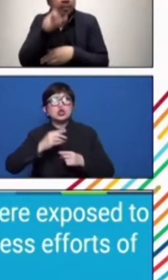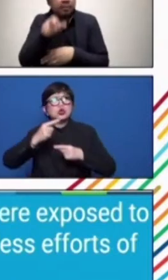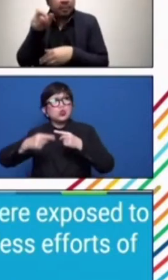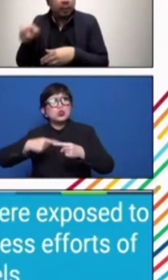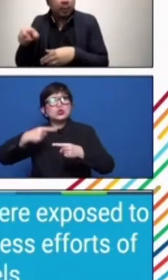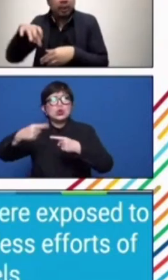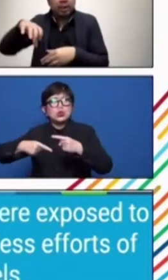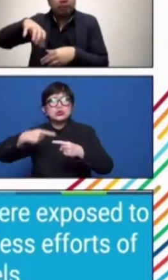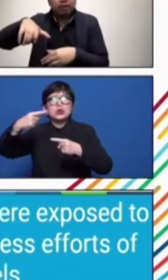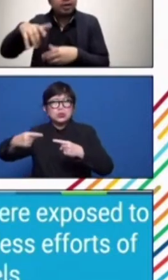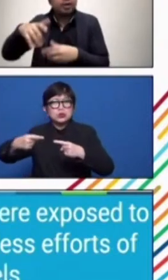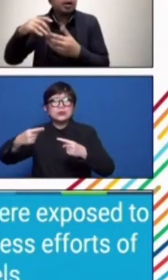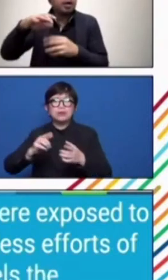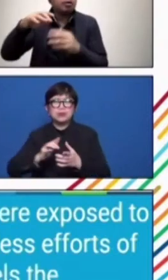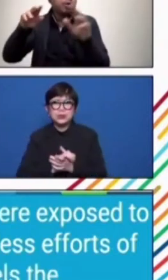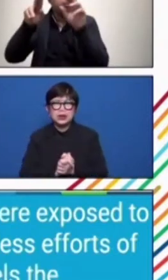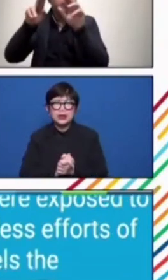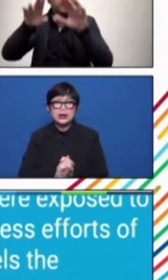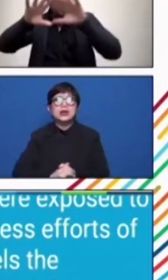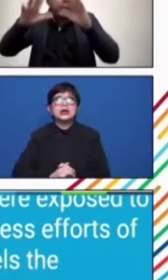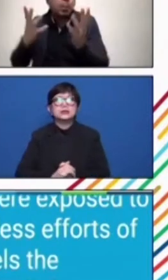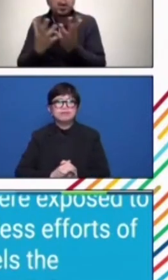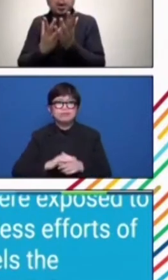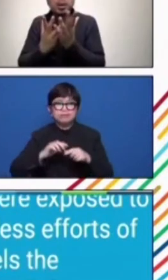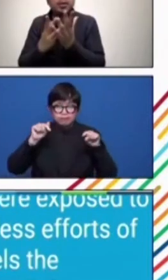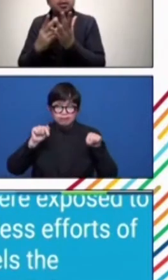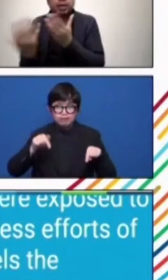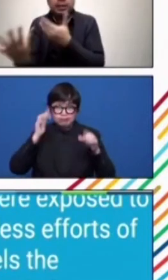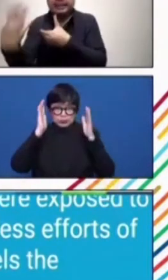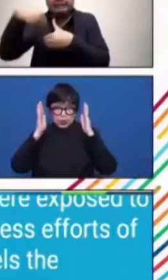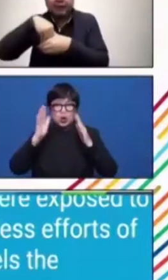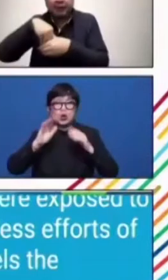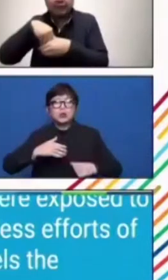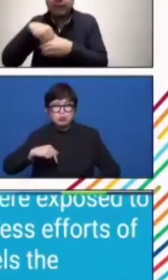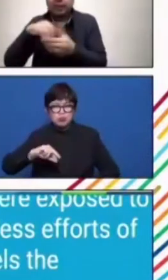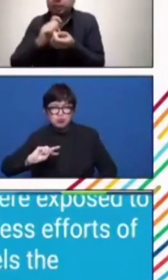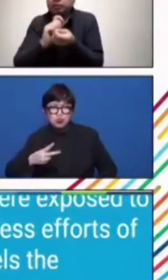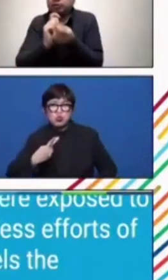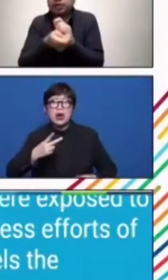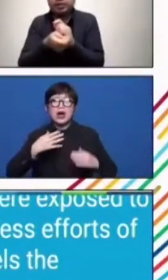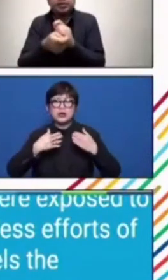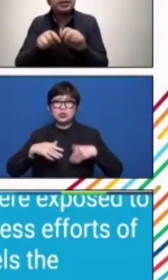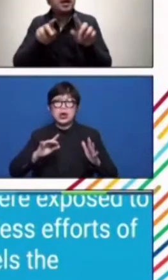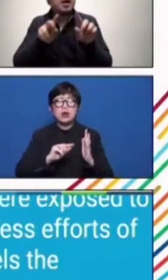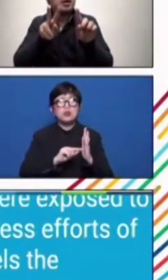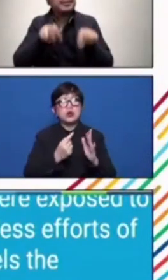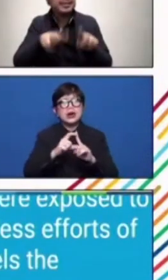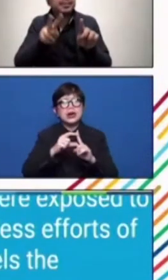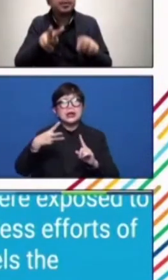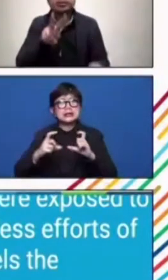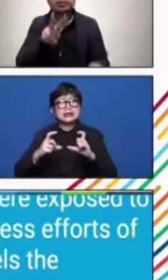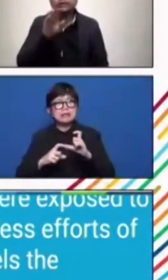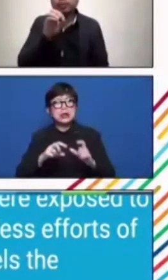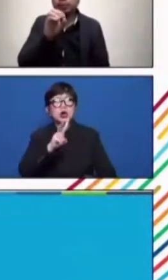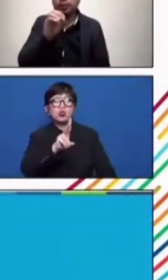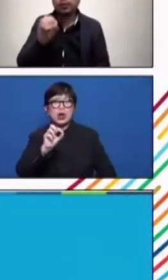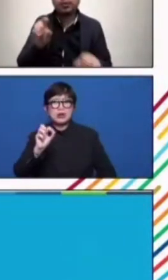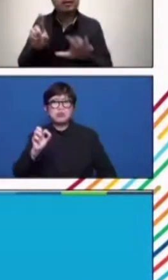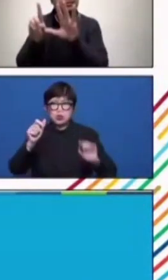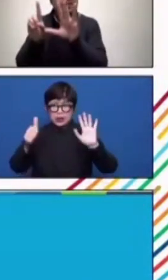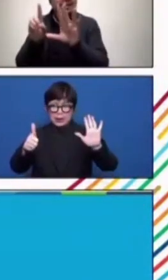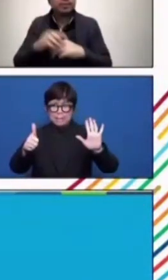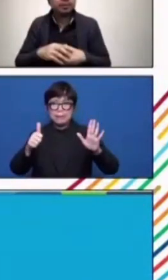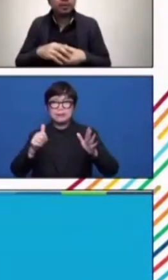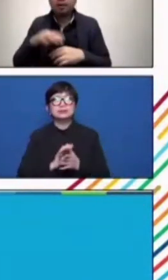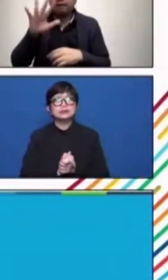the situation has changed since December 2006. after five years of negotiations the United Nations